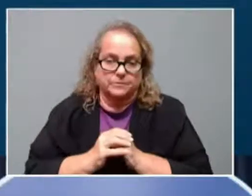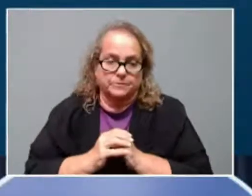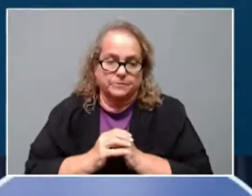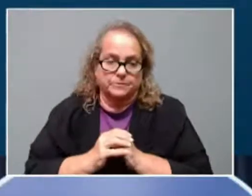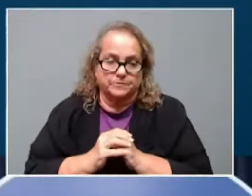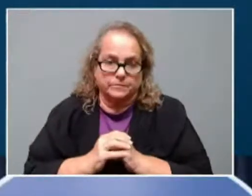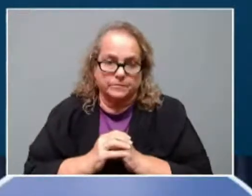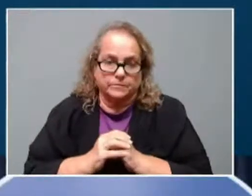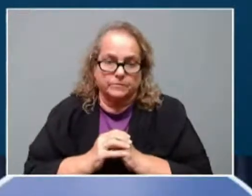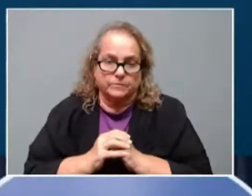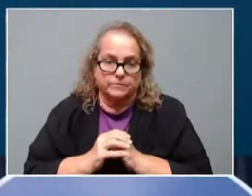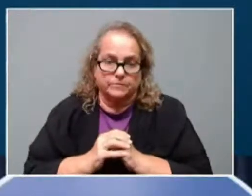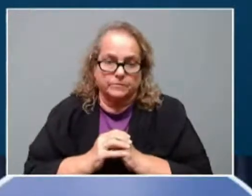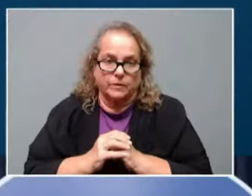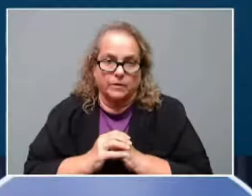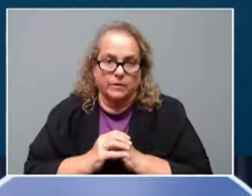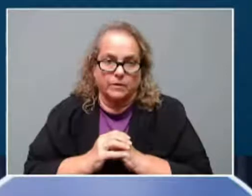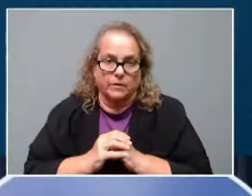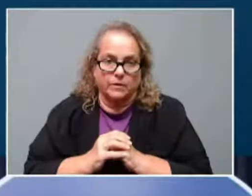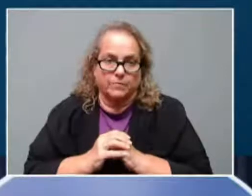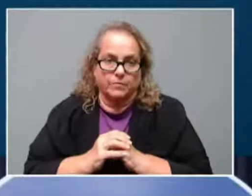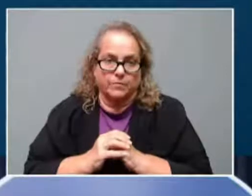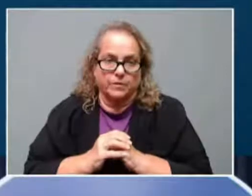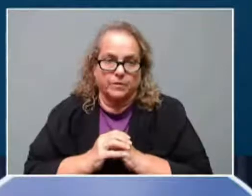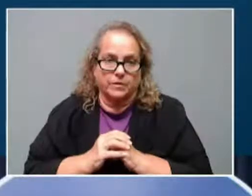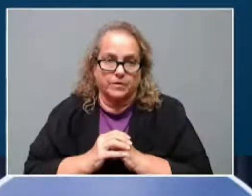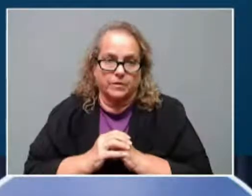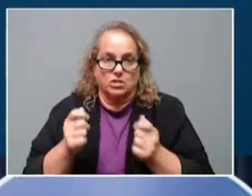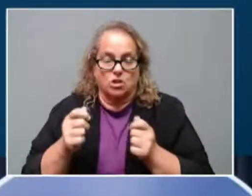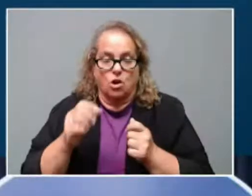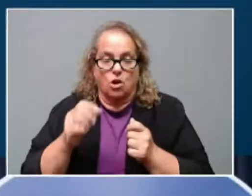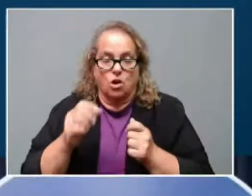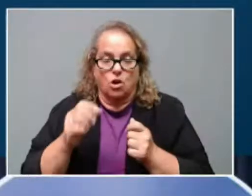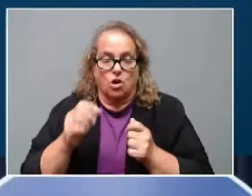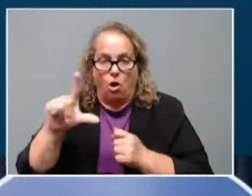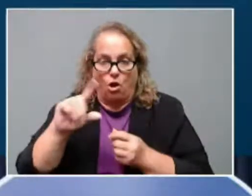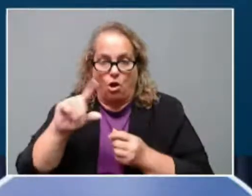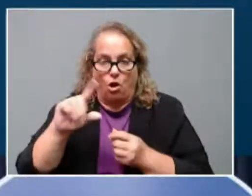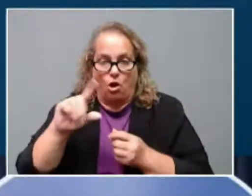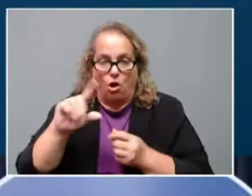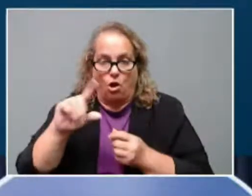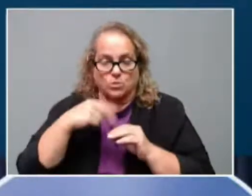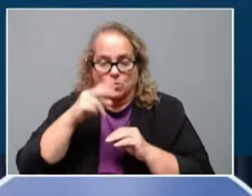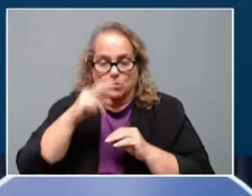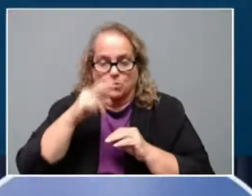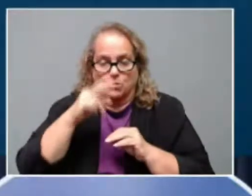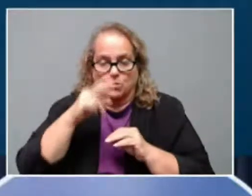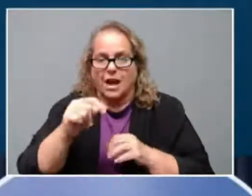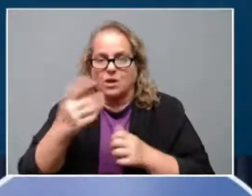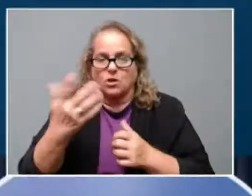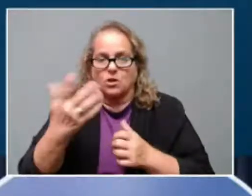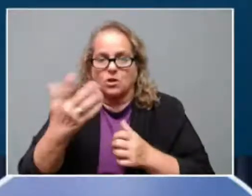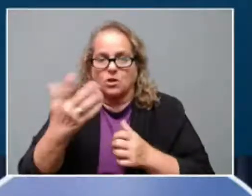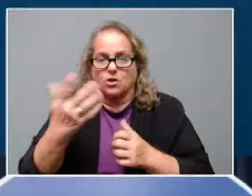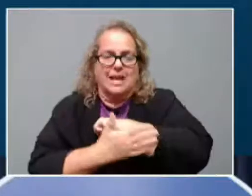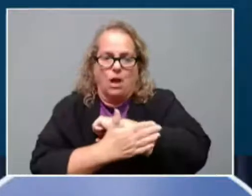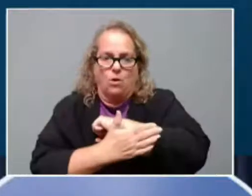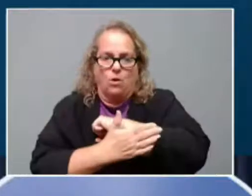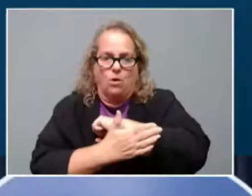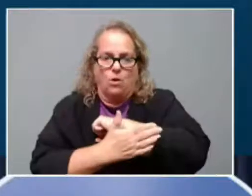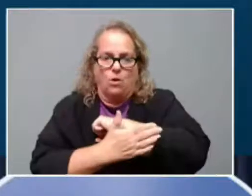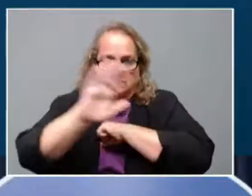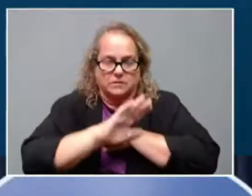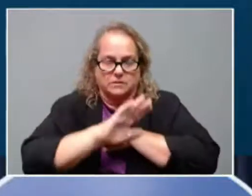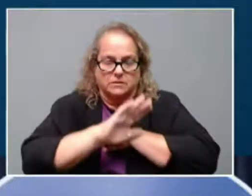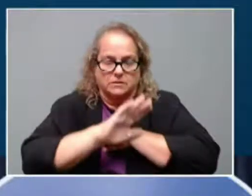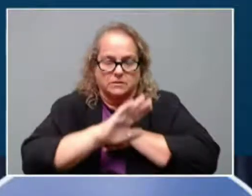the adjusted overall numbers. We're going to look at this demographically today. We're still working all the counties were impacted. This